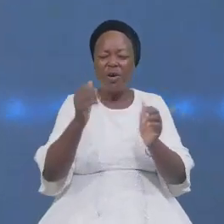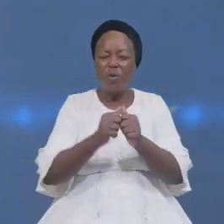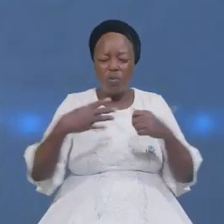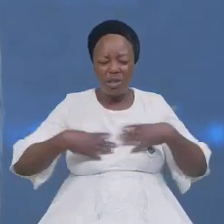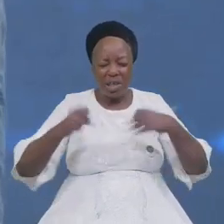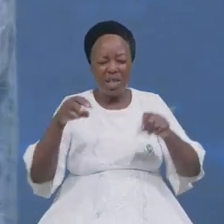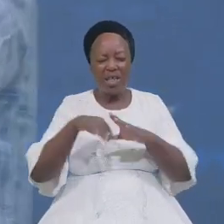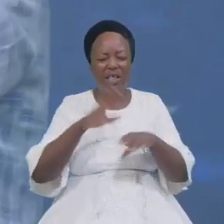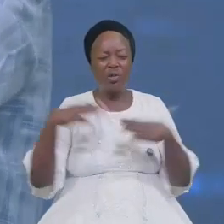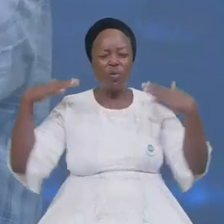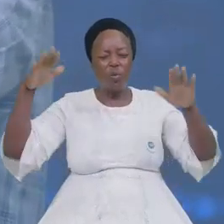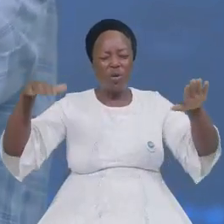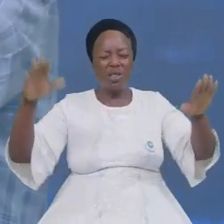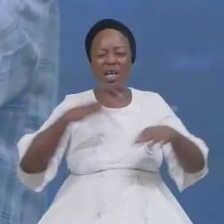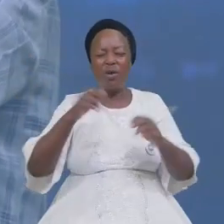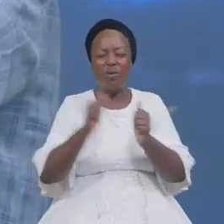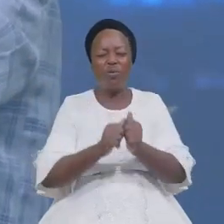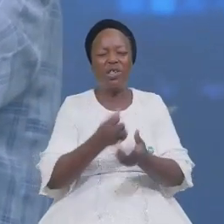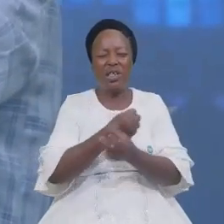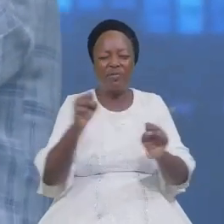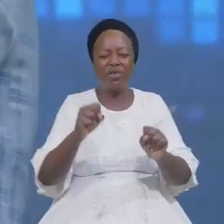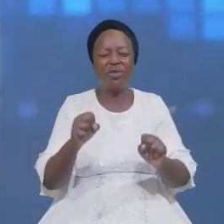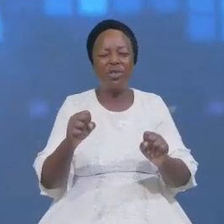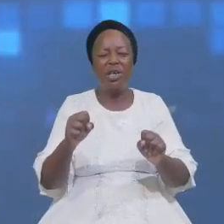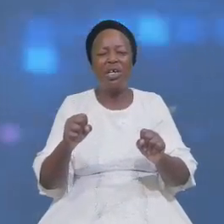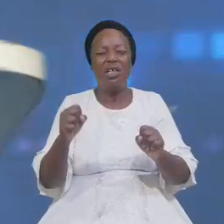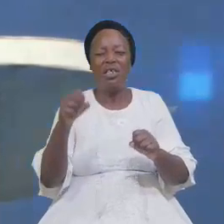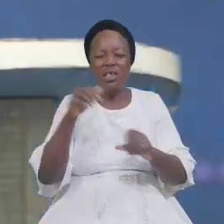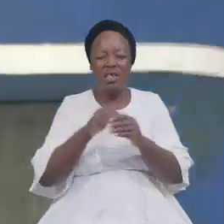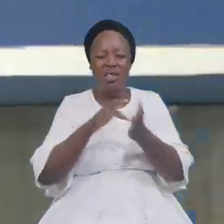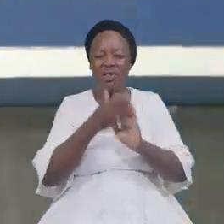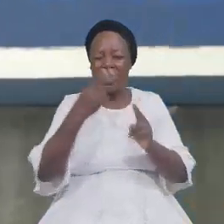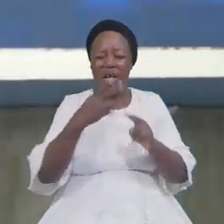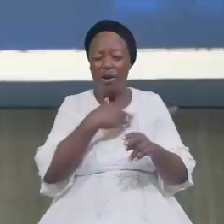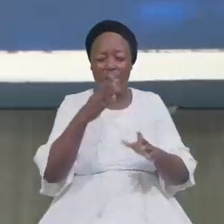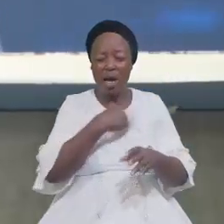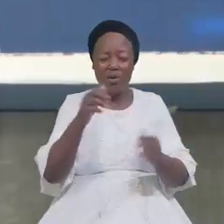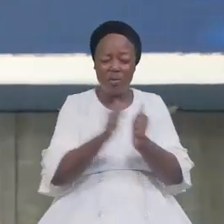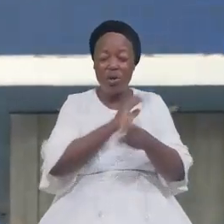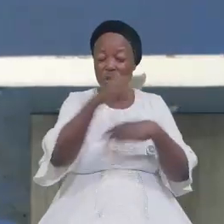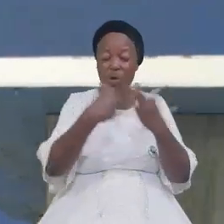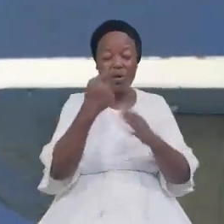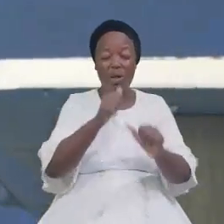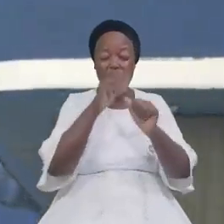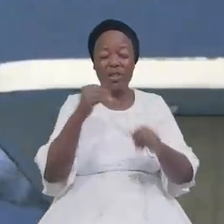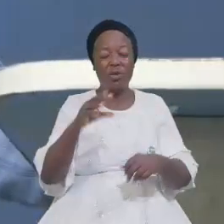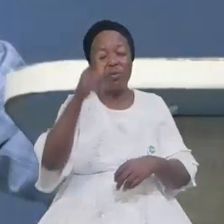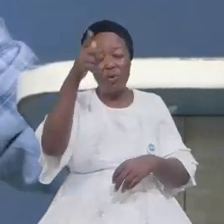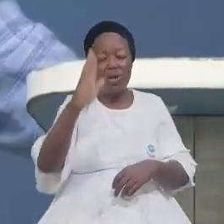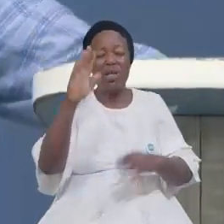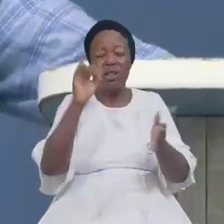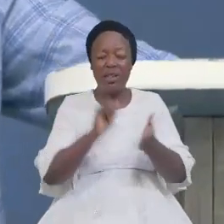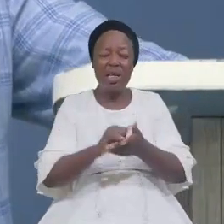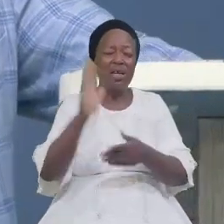wings, with redemption, with salvation, and with all the blessings of God, that you